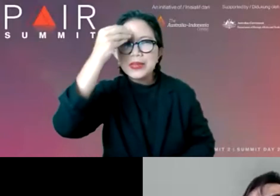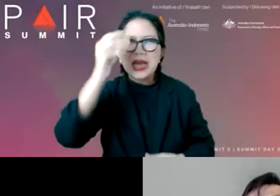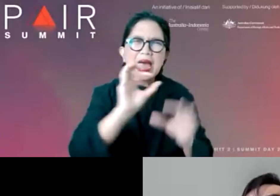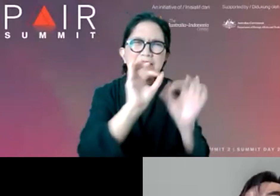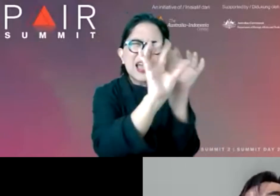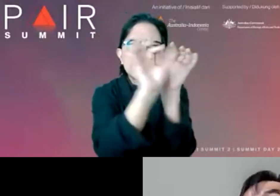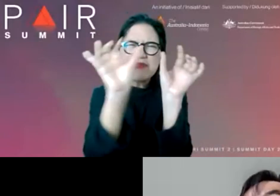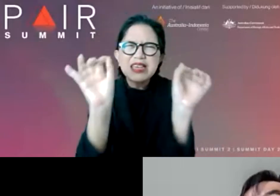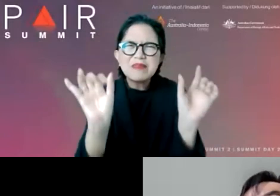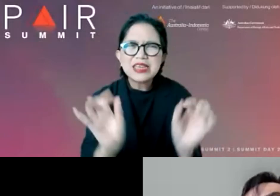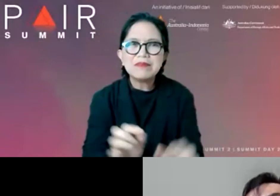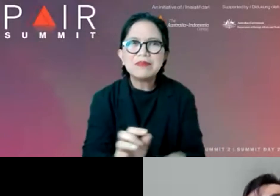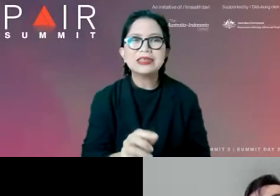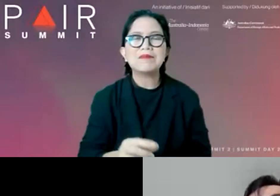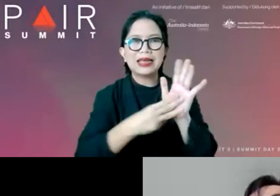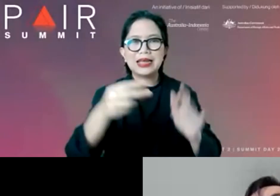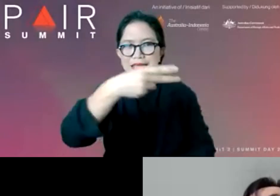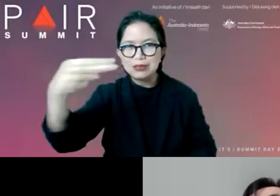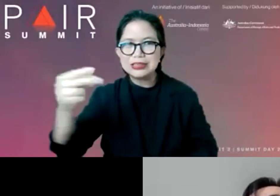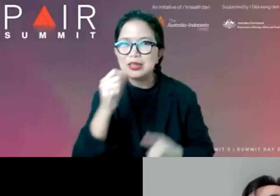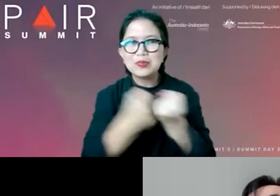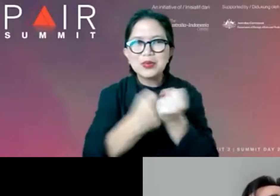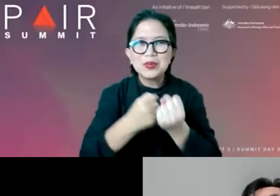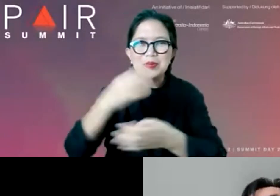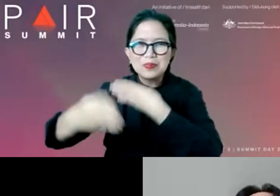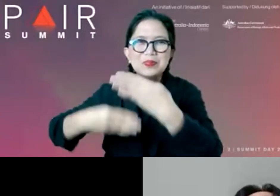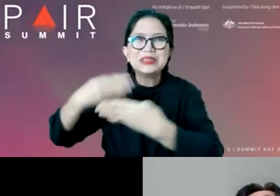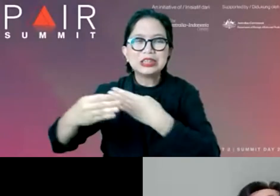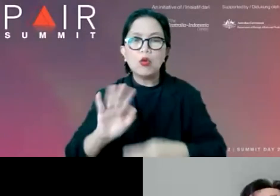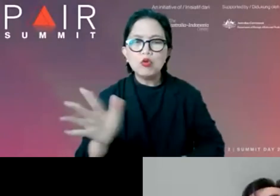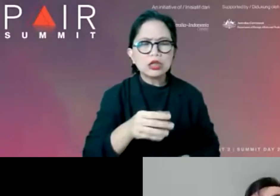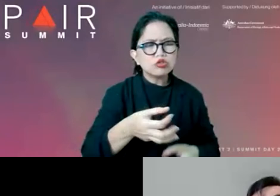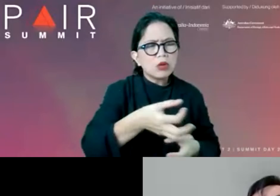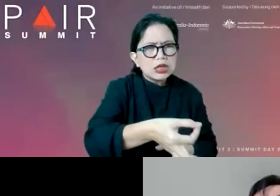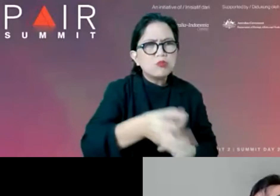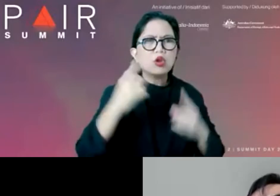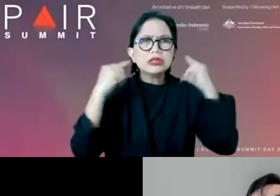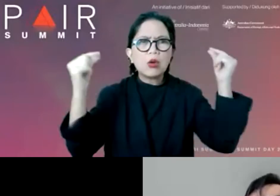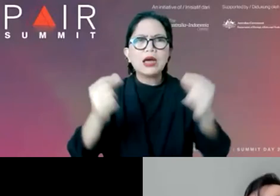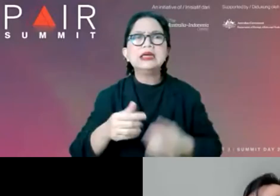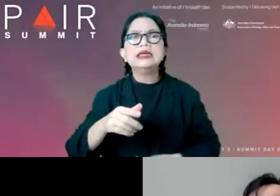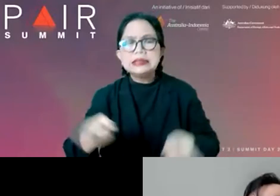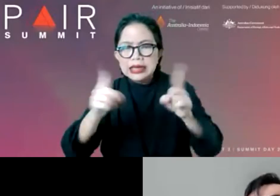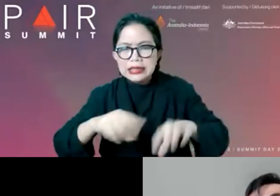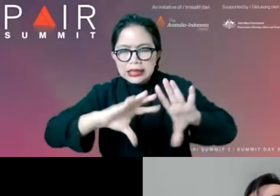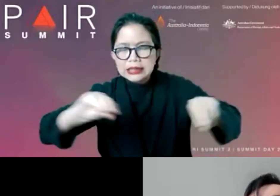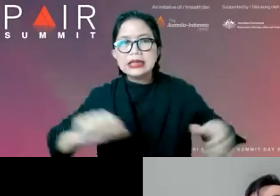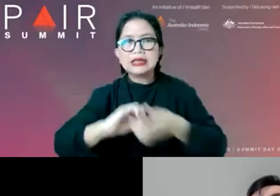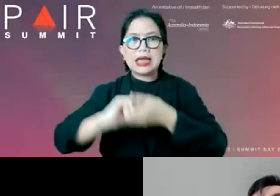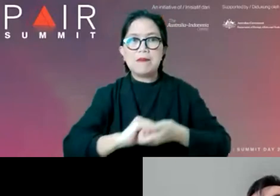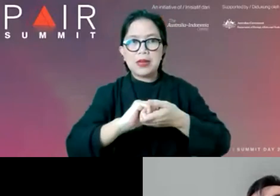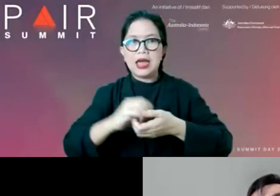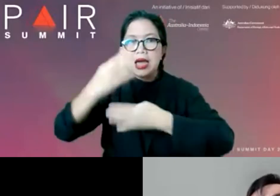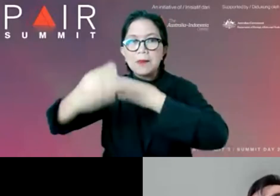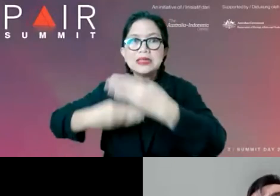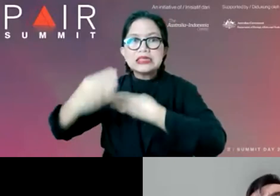in Java but also in other. So the collaboration, the business, and also the current government try